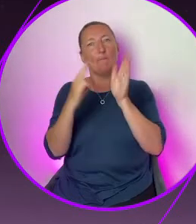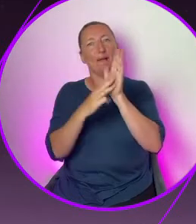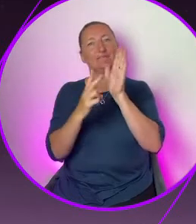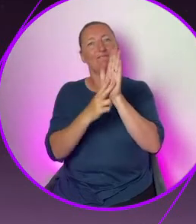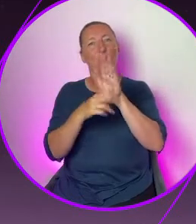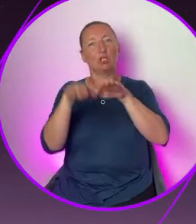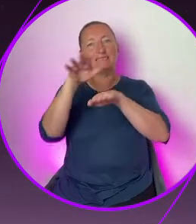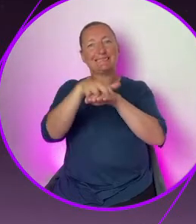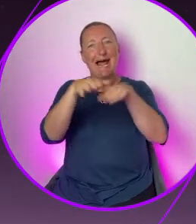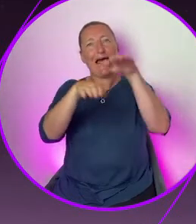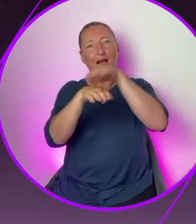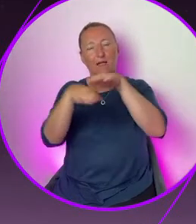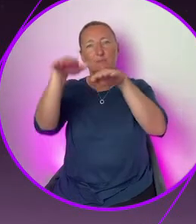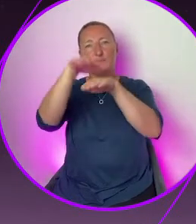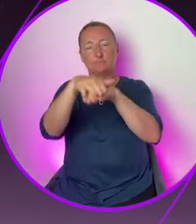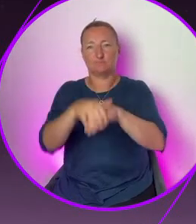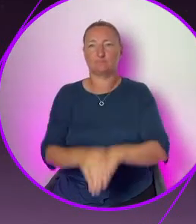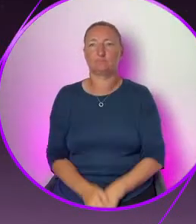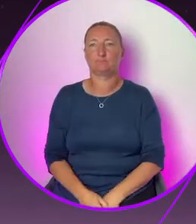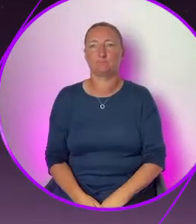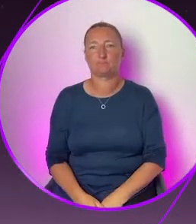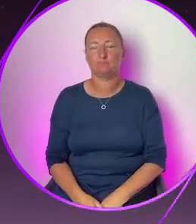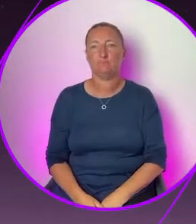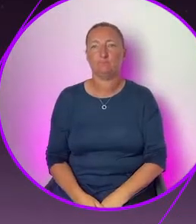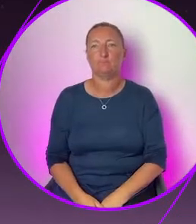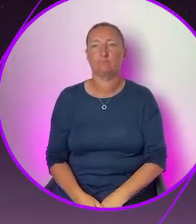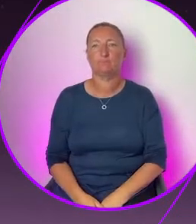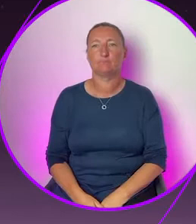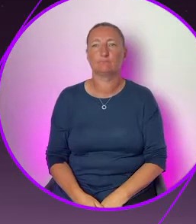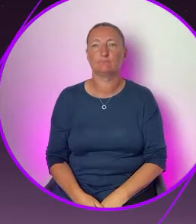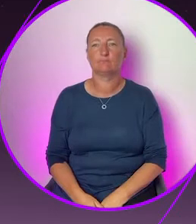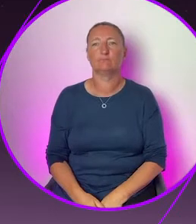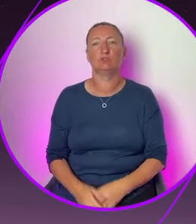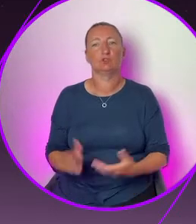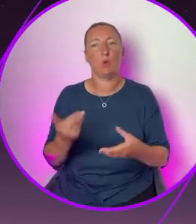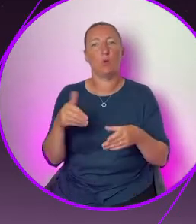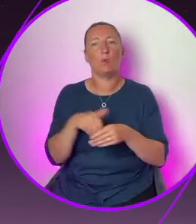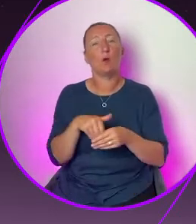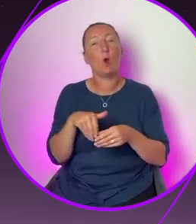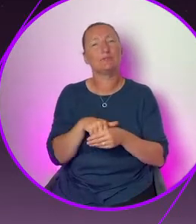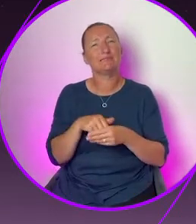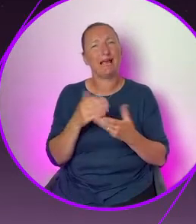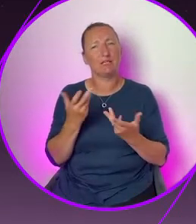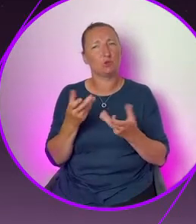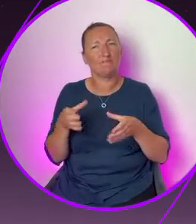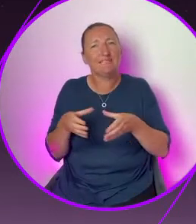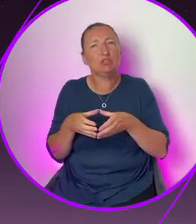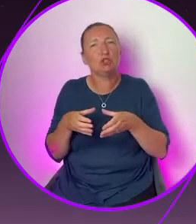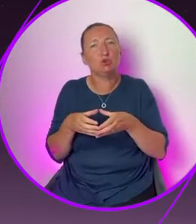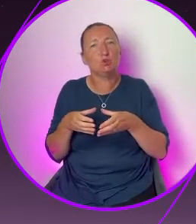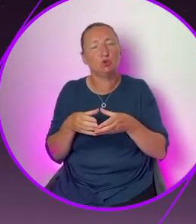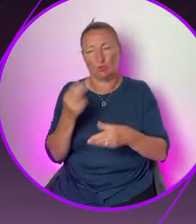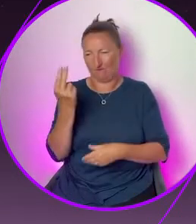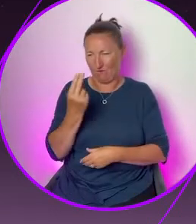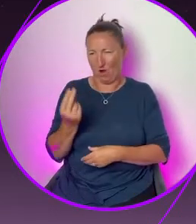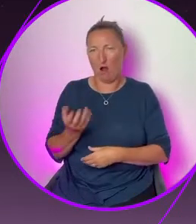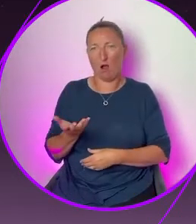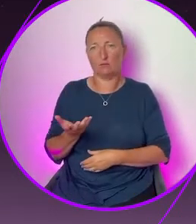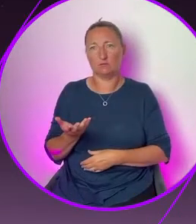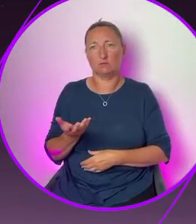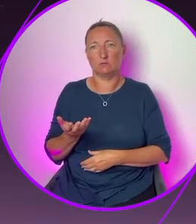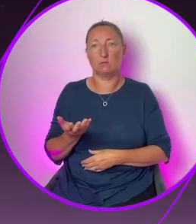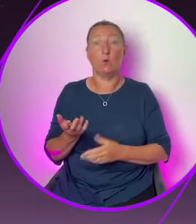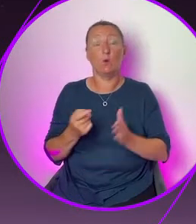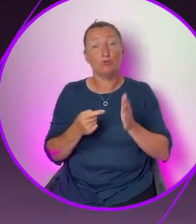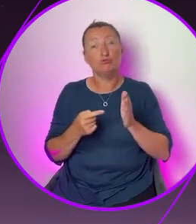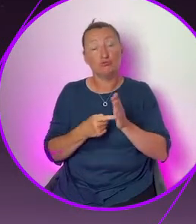So let's rein it back in, into the context of cultural institutions. I mean, the key takeaway here for cultural